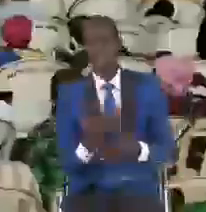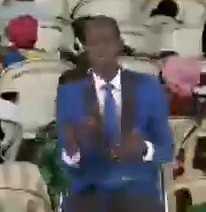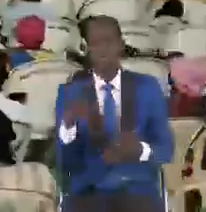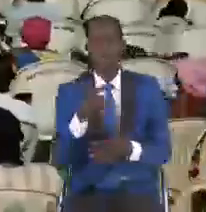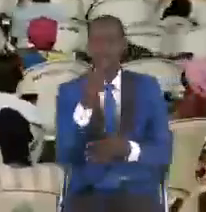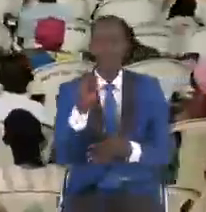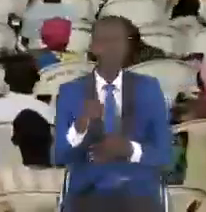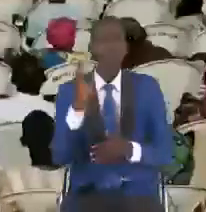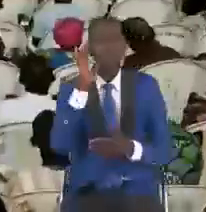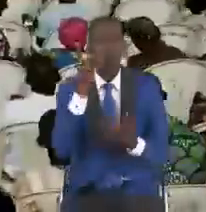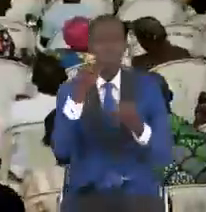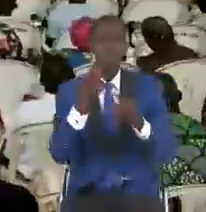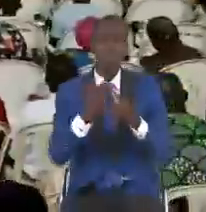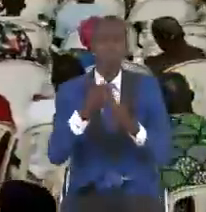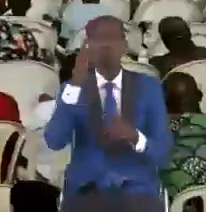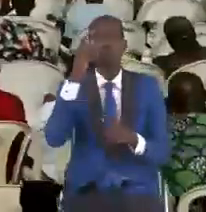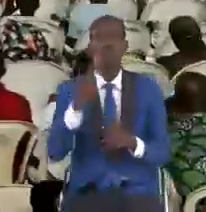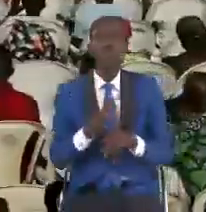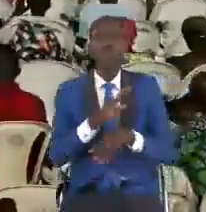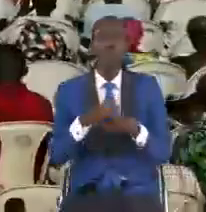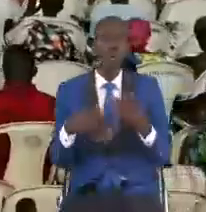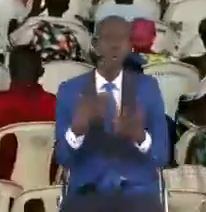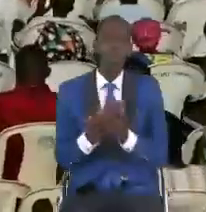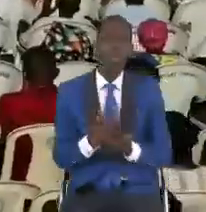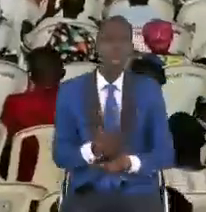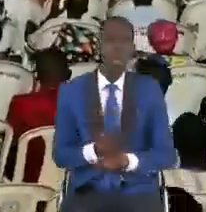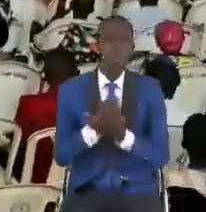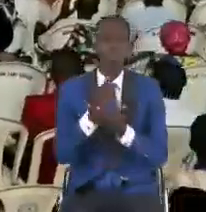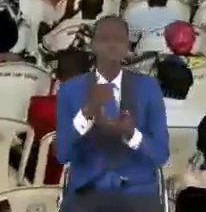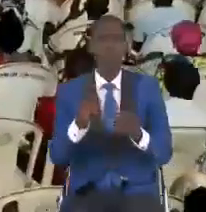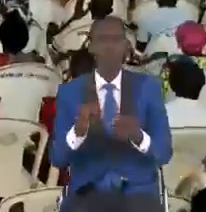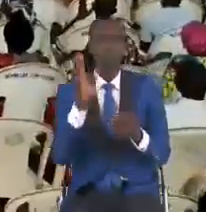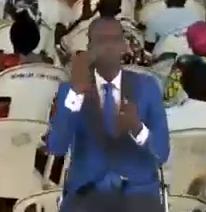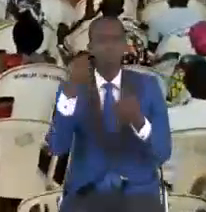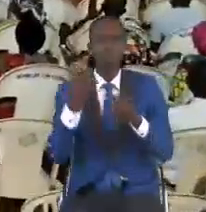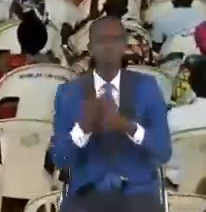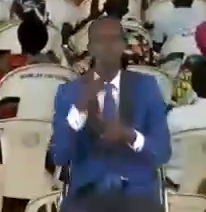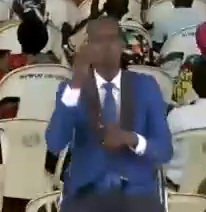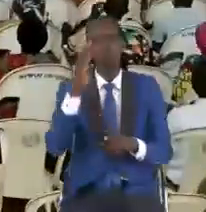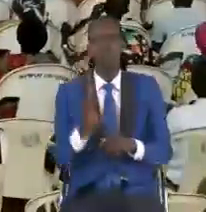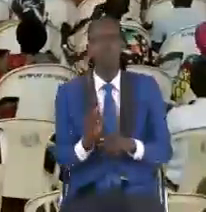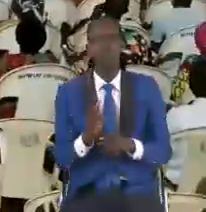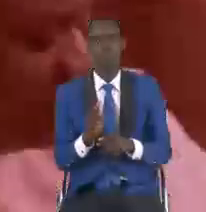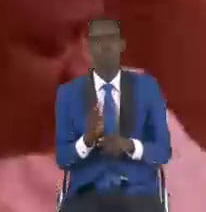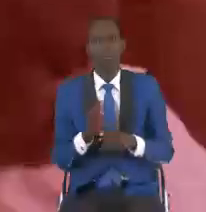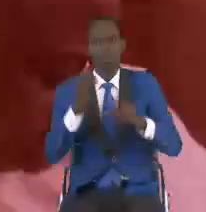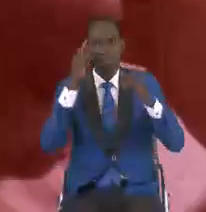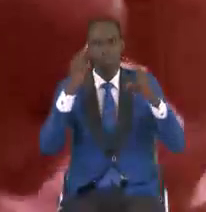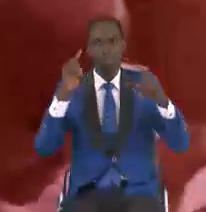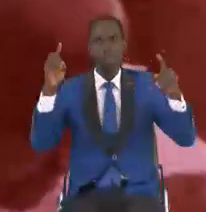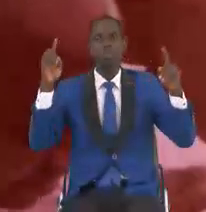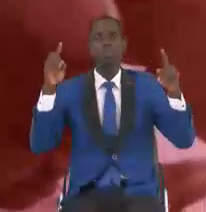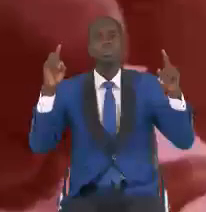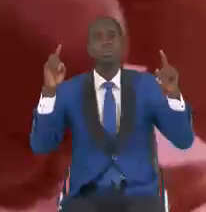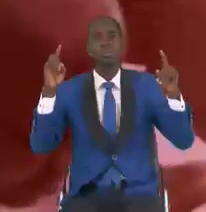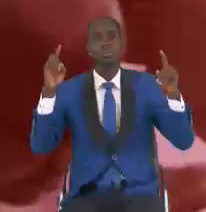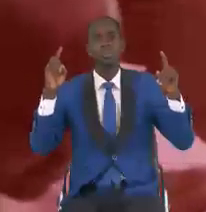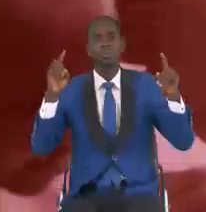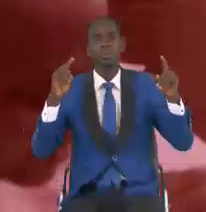from God. All the help you need will come from God. Success. Where